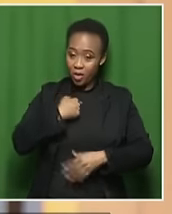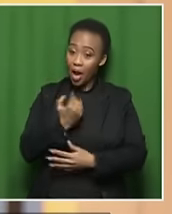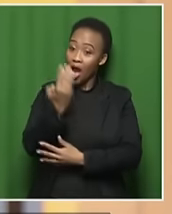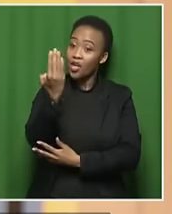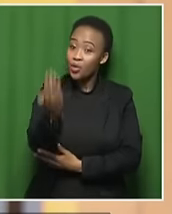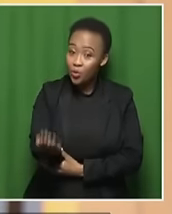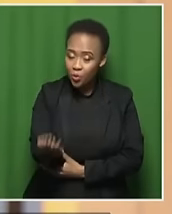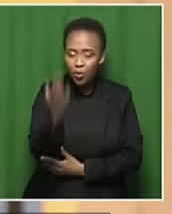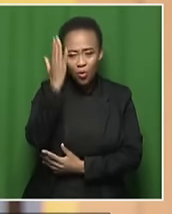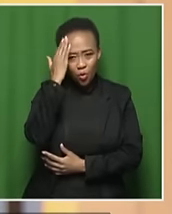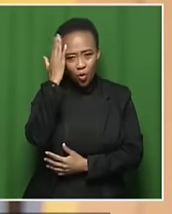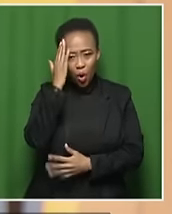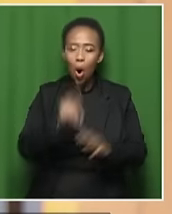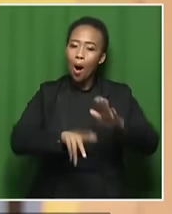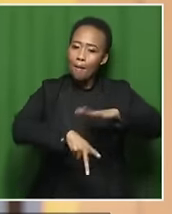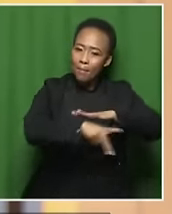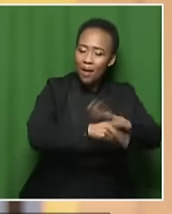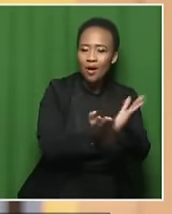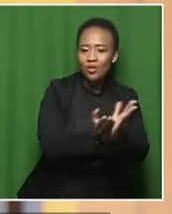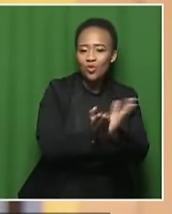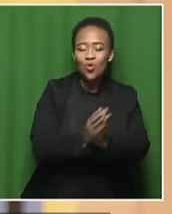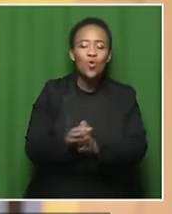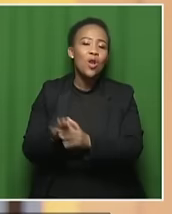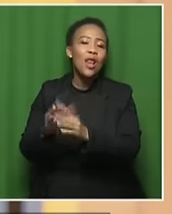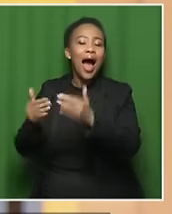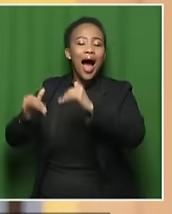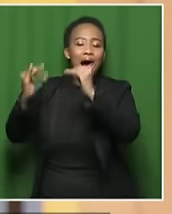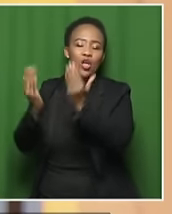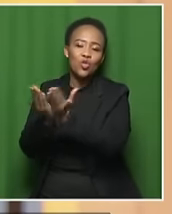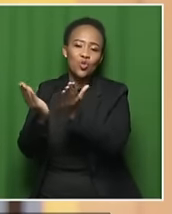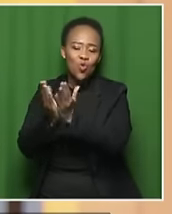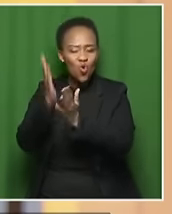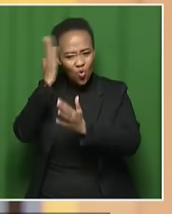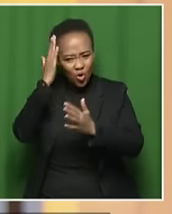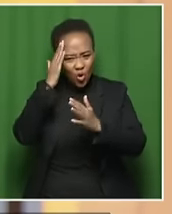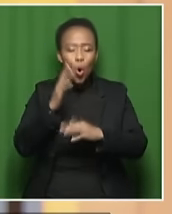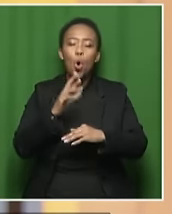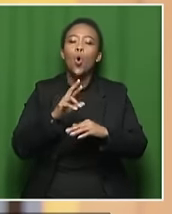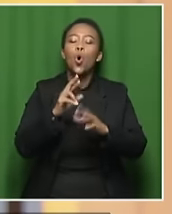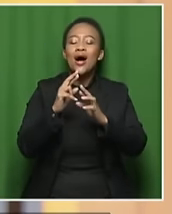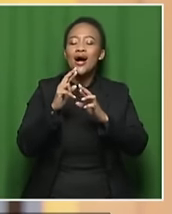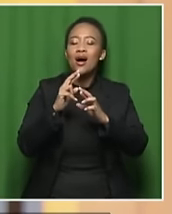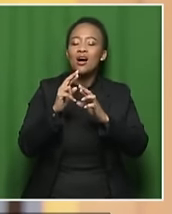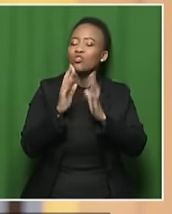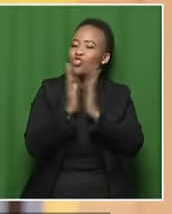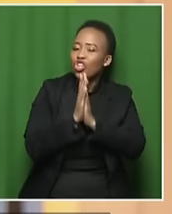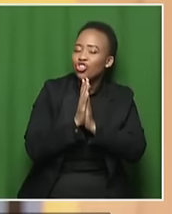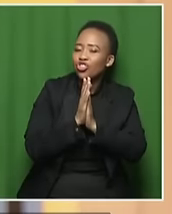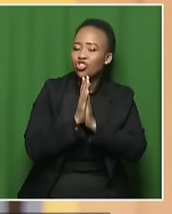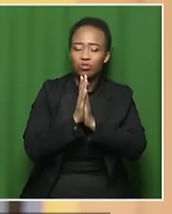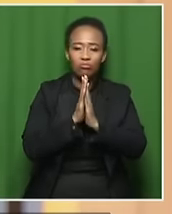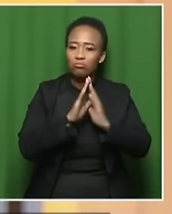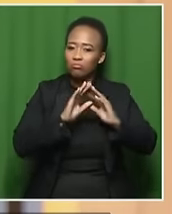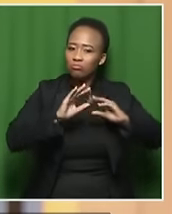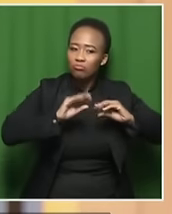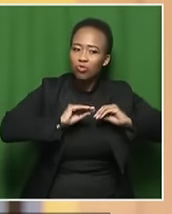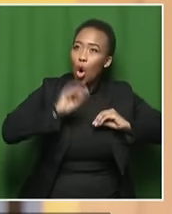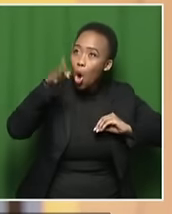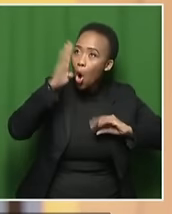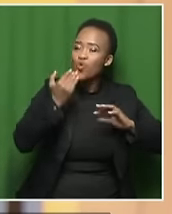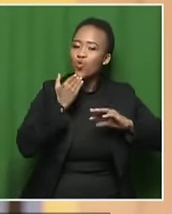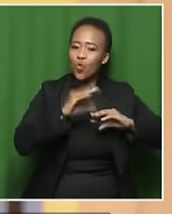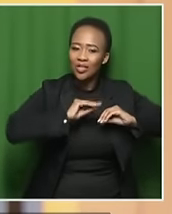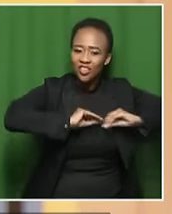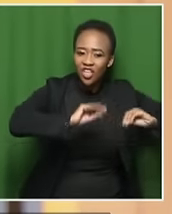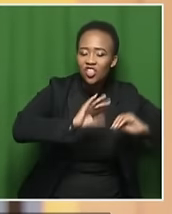to primary and high school, where religious education was taught. We knew that you need to respect your mother and father so that your